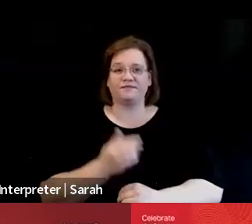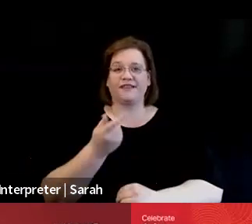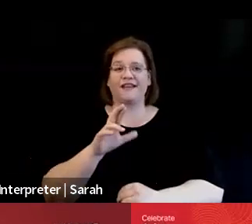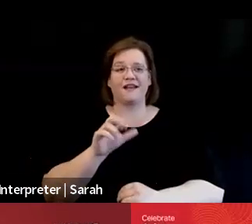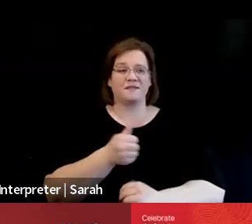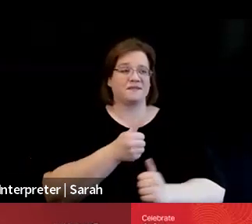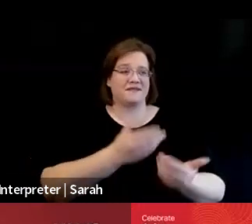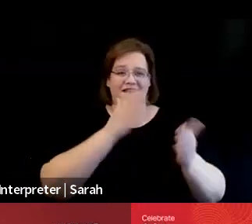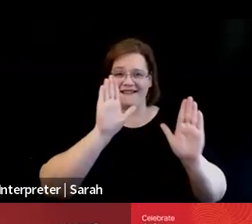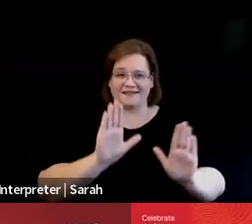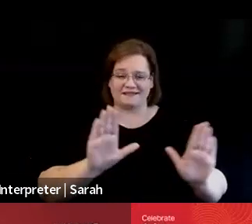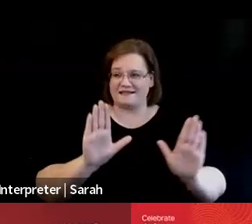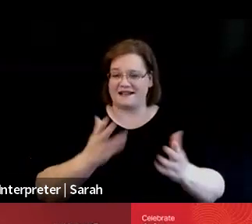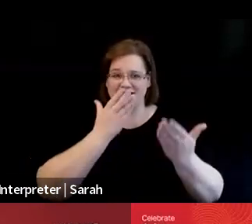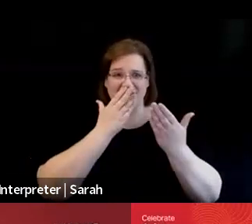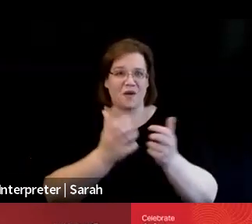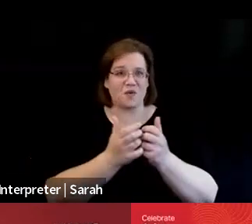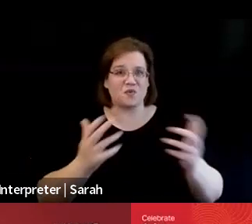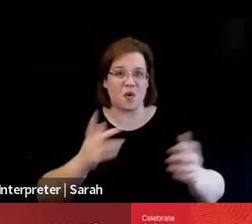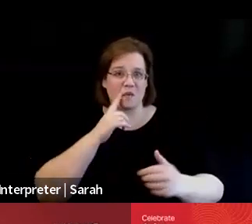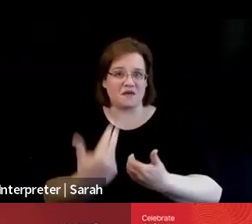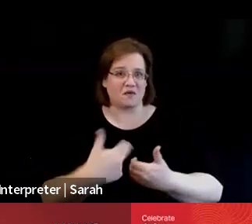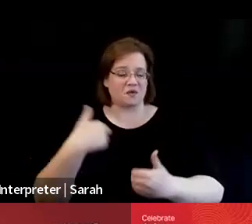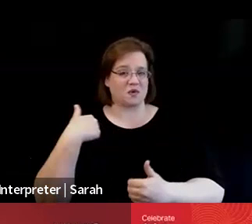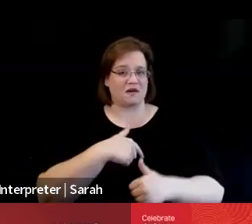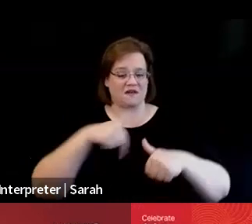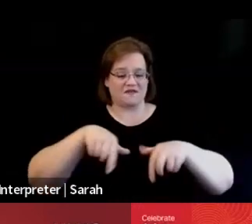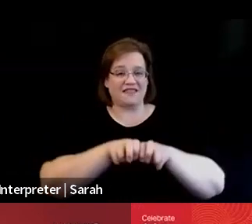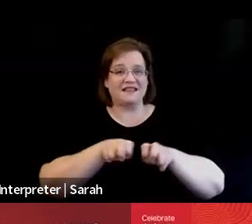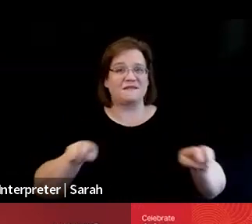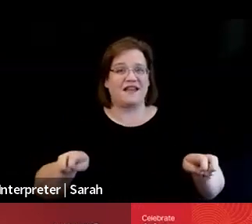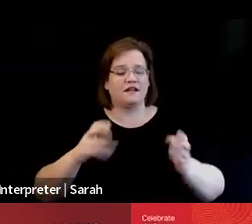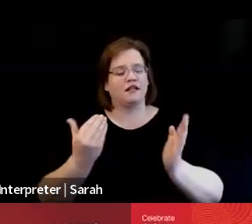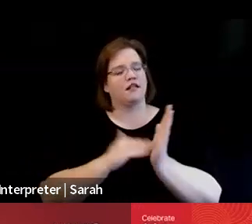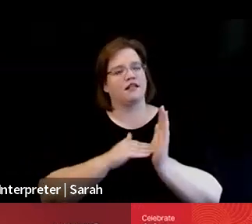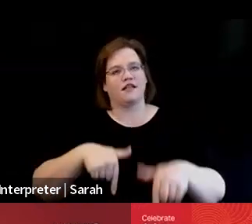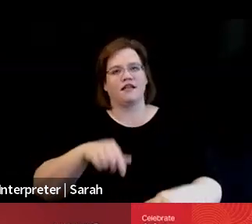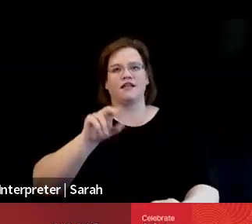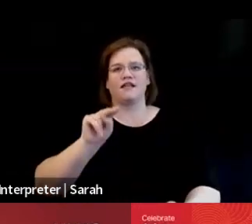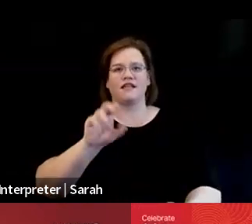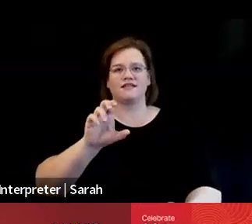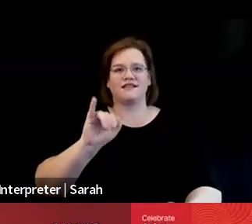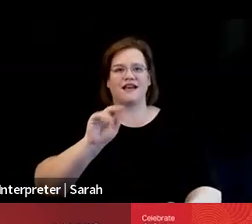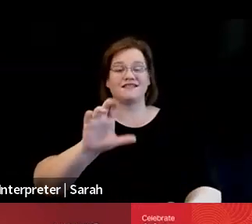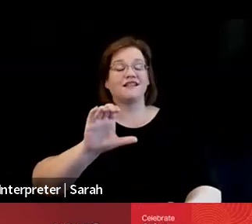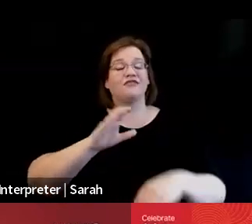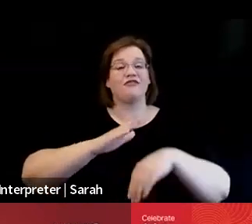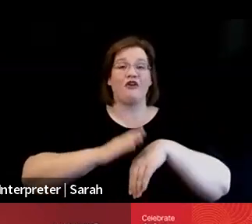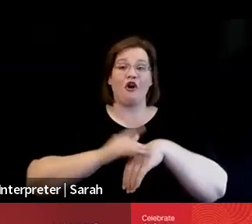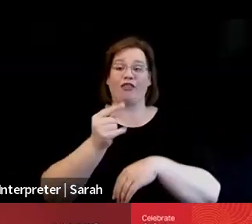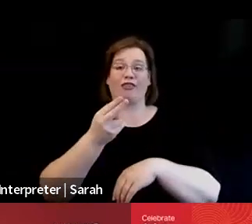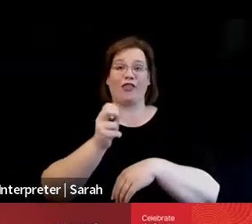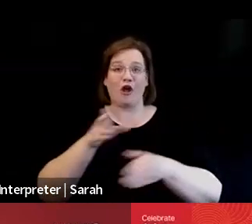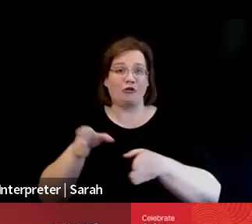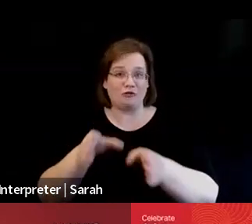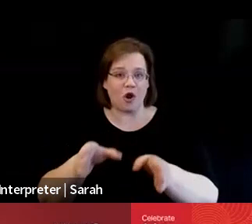excellent points. Thank you so much for joining us on this panel. Again, this has been NCIHC On The Road, and we've been exploring language and